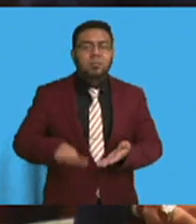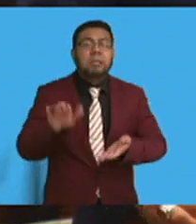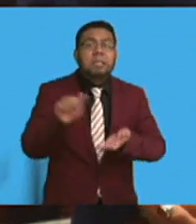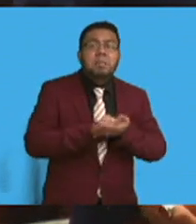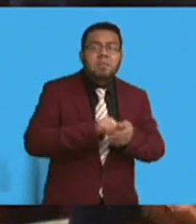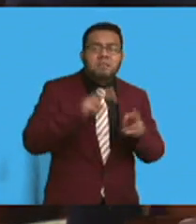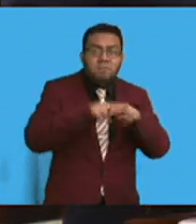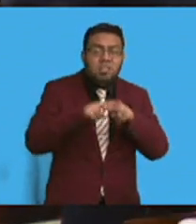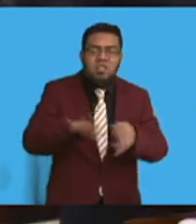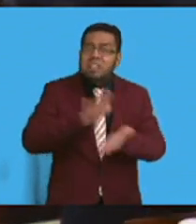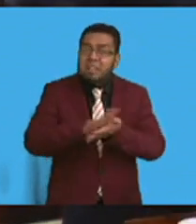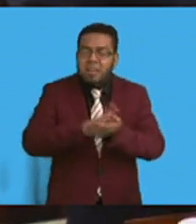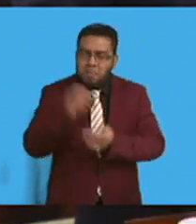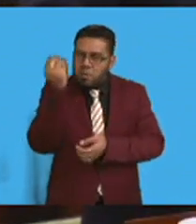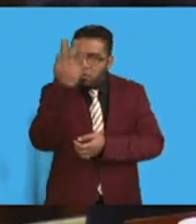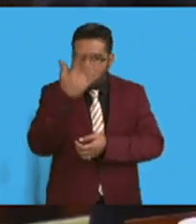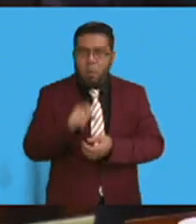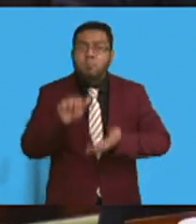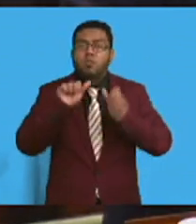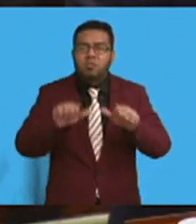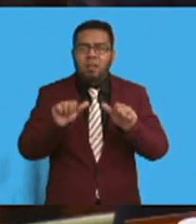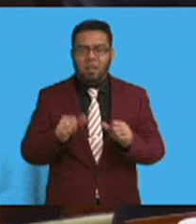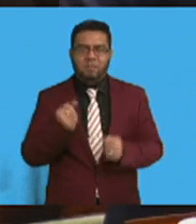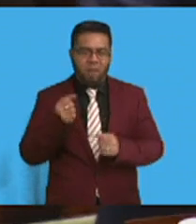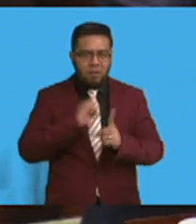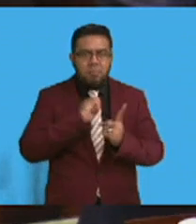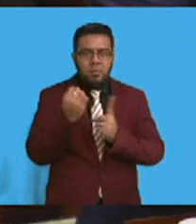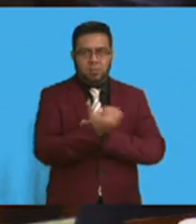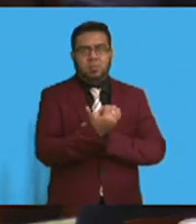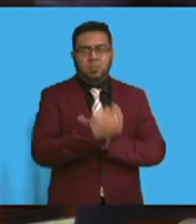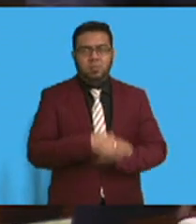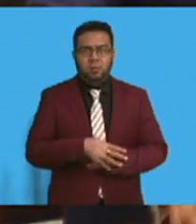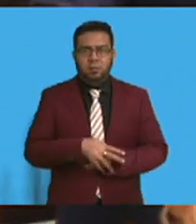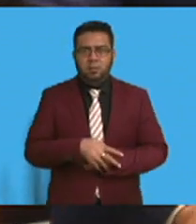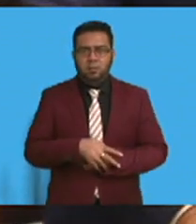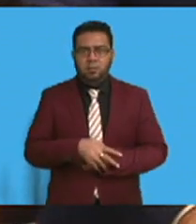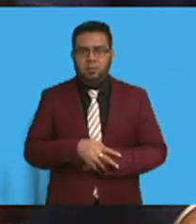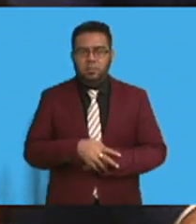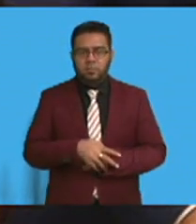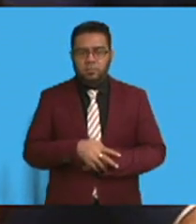and beautiful and protecting our natural environment. Madam Speaker,